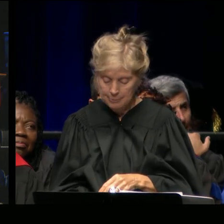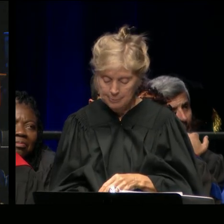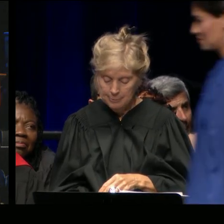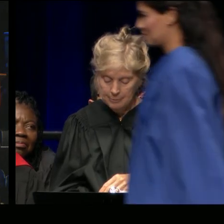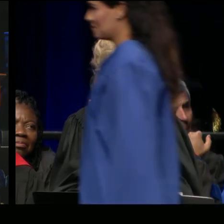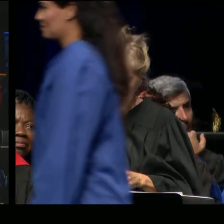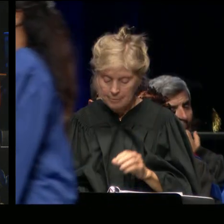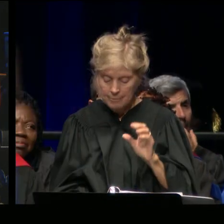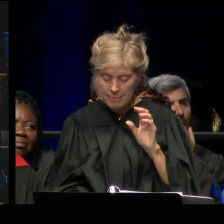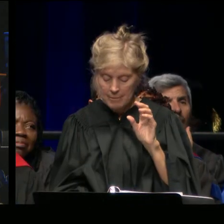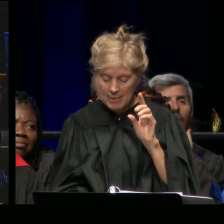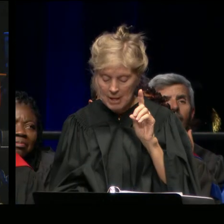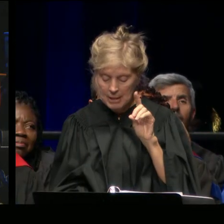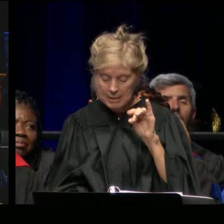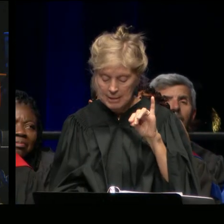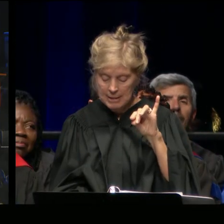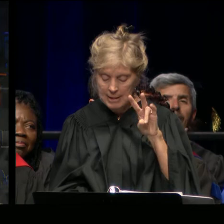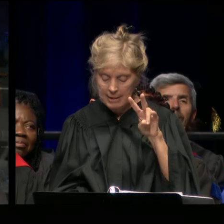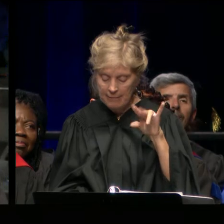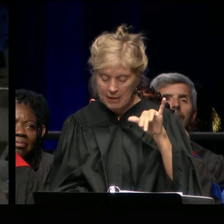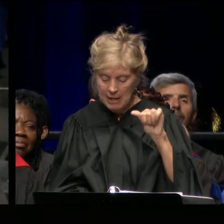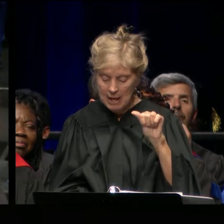Divya Aurora.